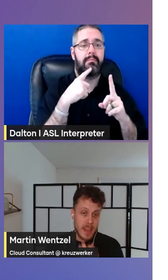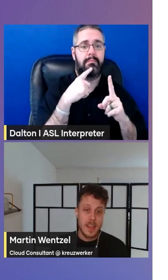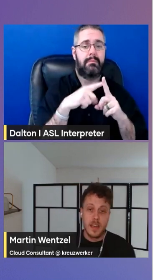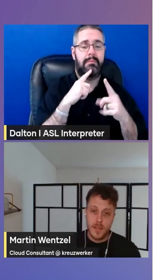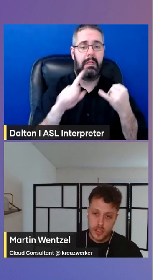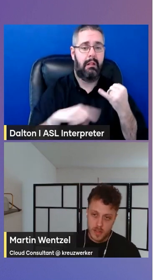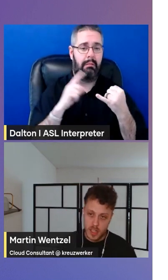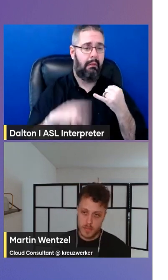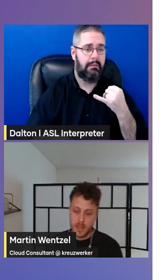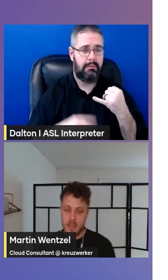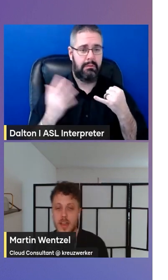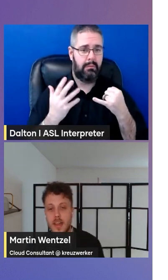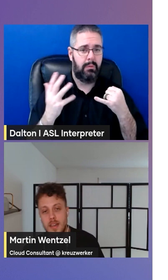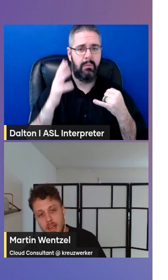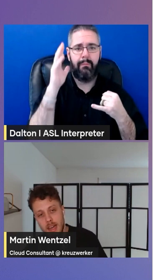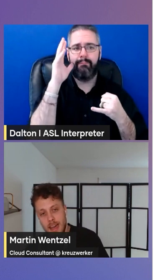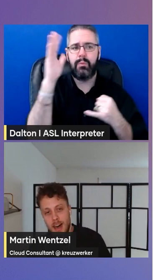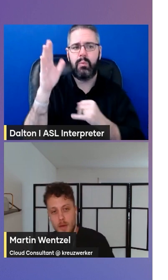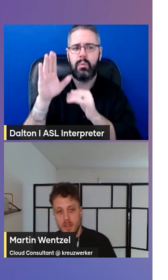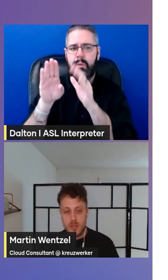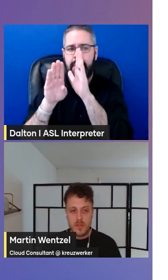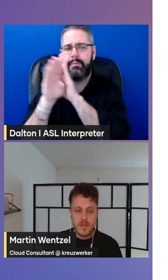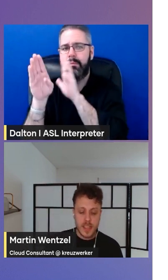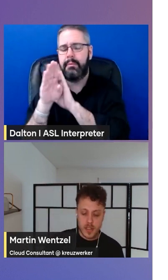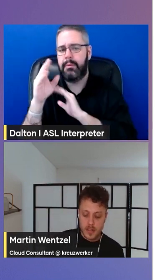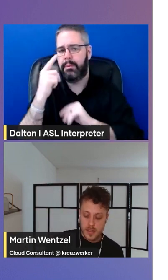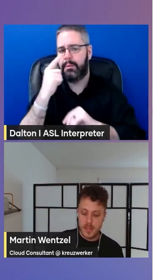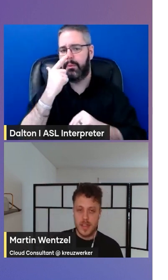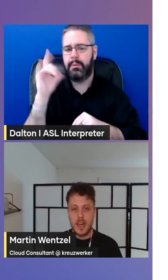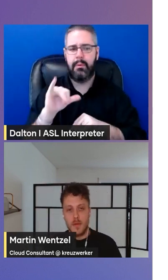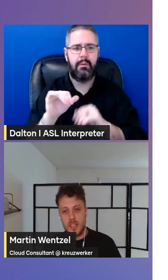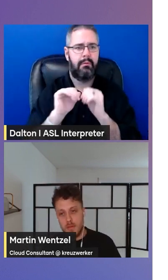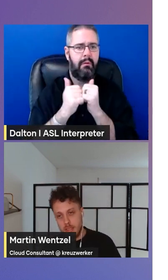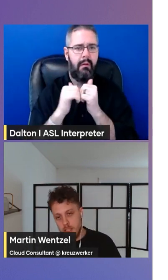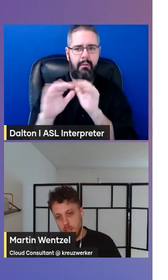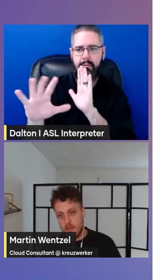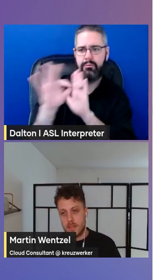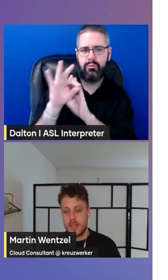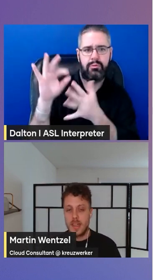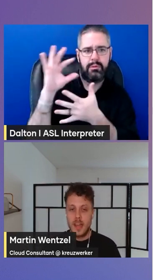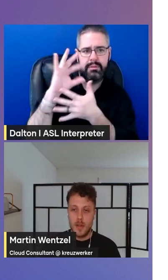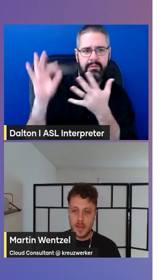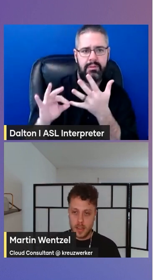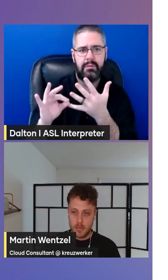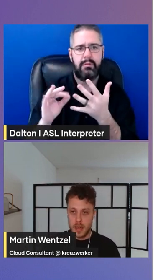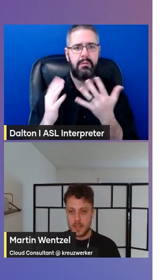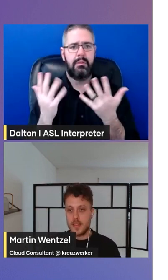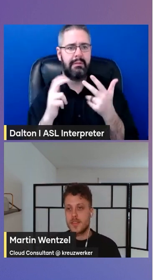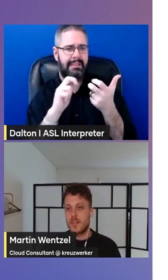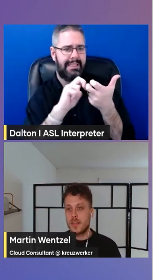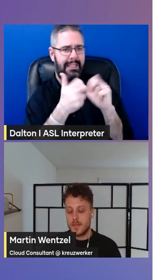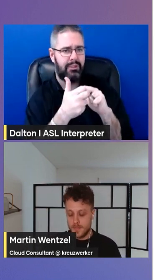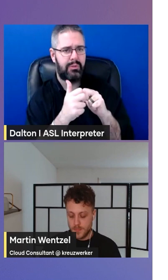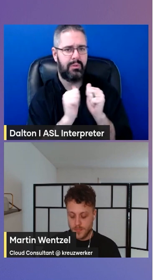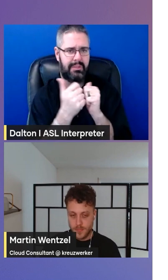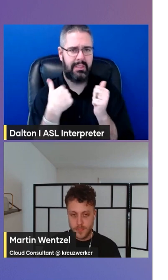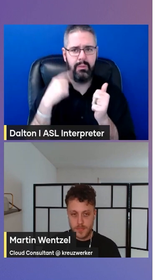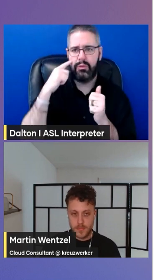point, feature development, how we choose features, how we choose issues, how we tackle bugs, and so